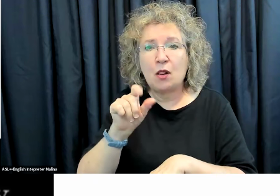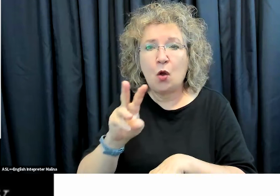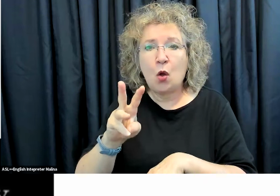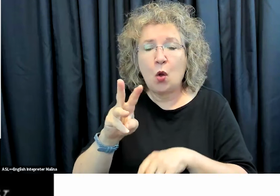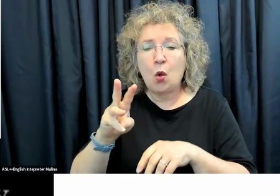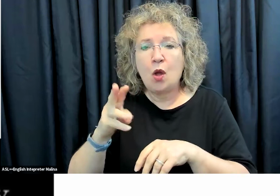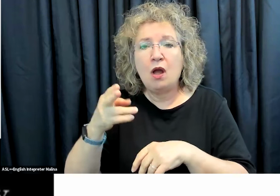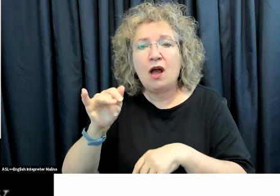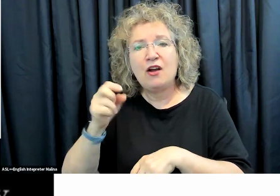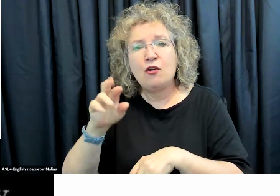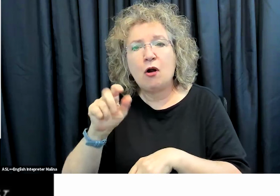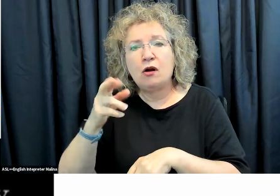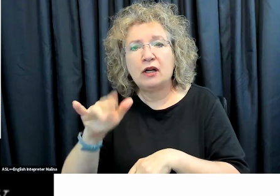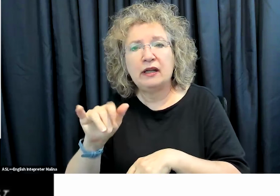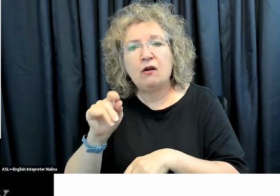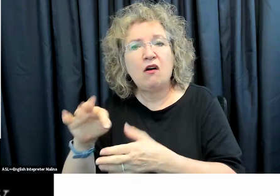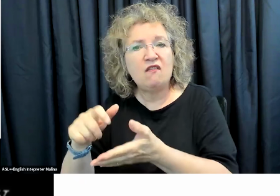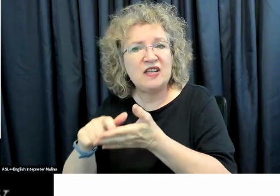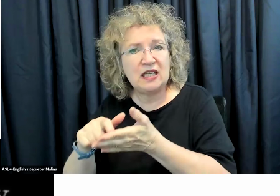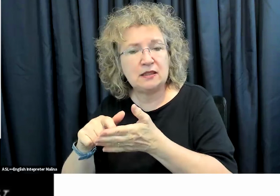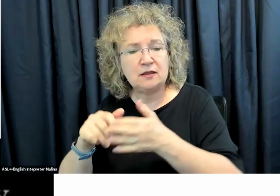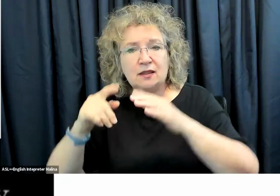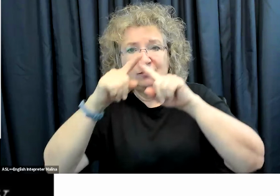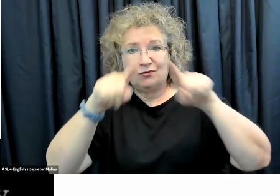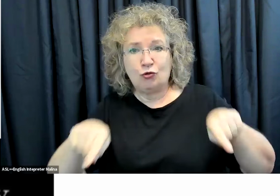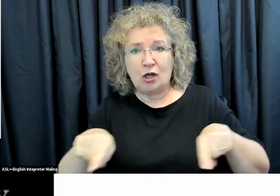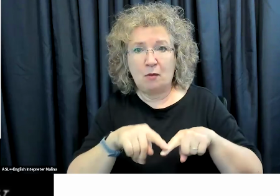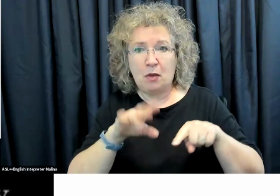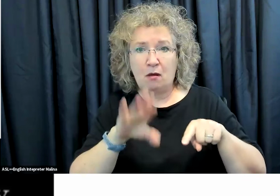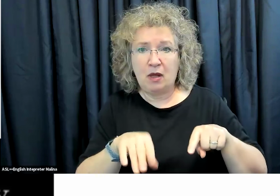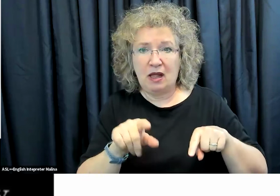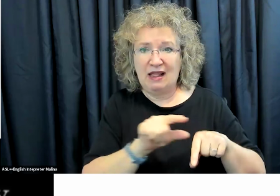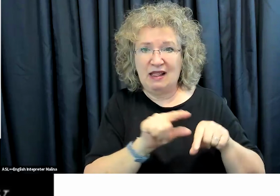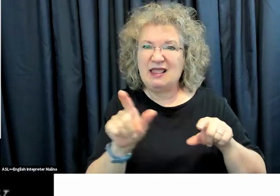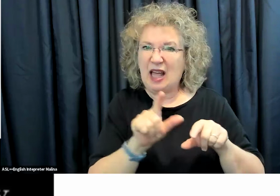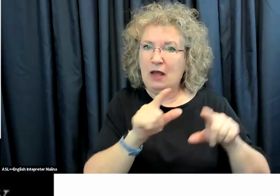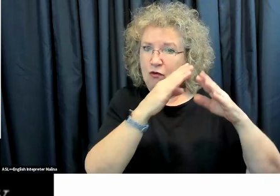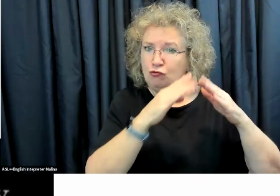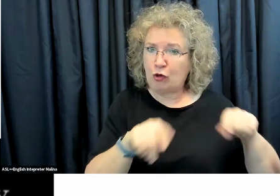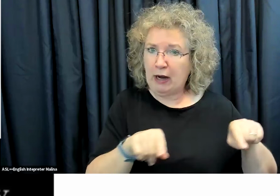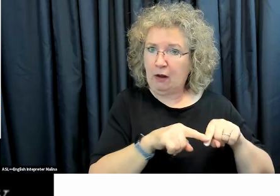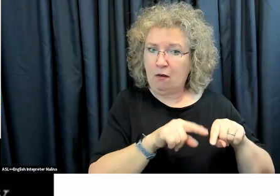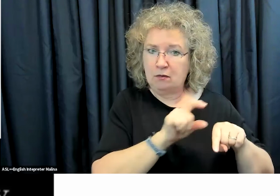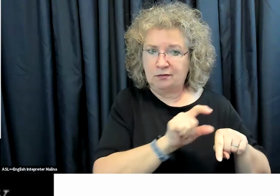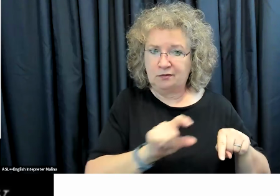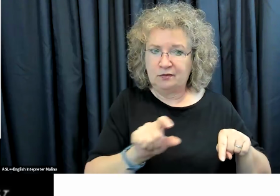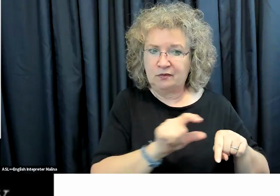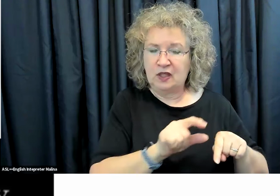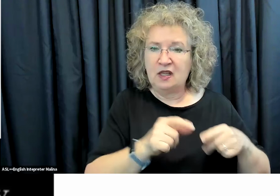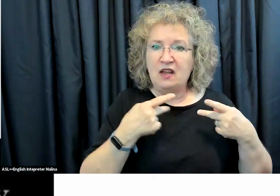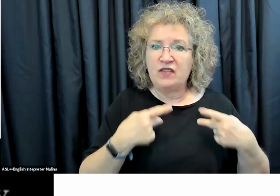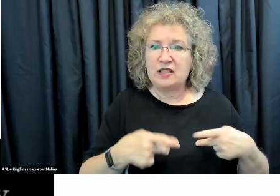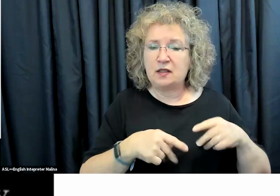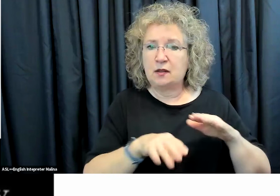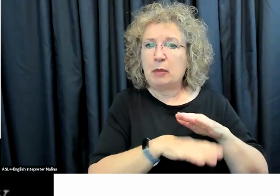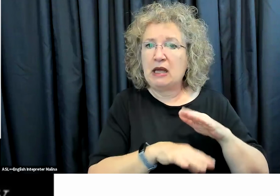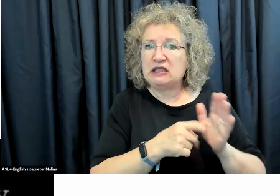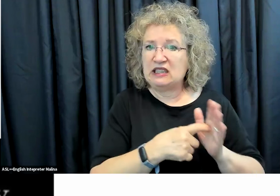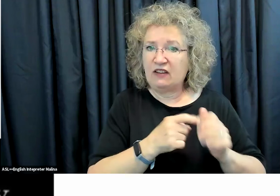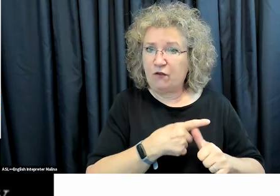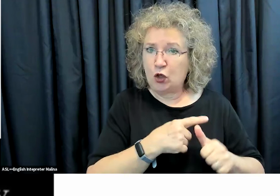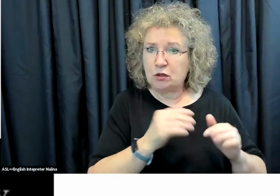of the triangle on the left side, is that we must meet our basic physical needs first, and then address